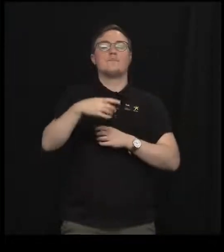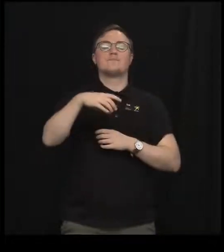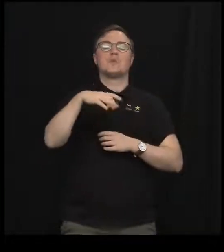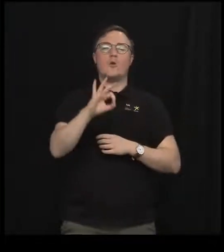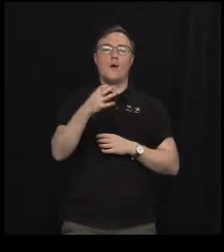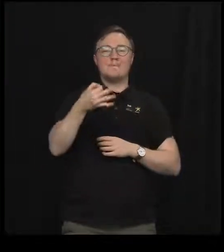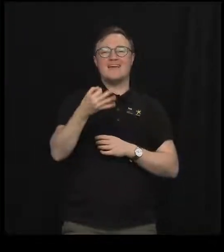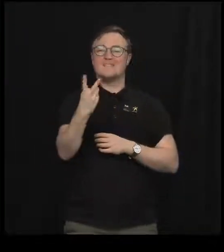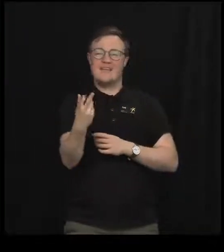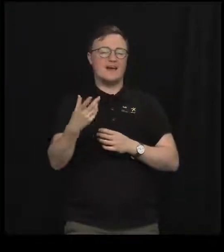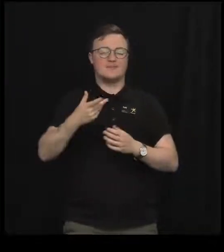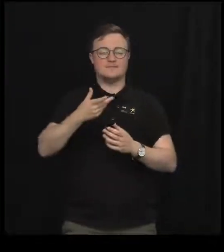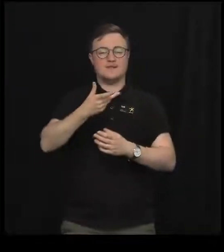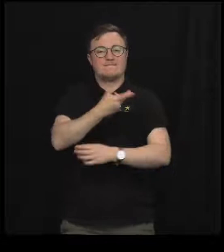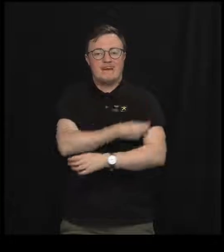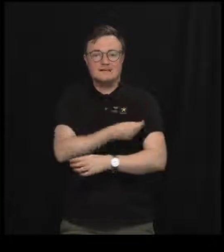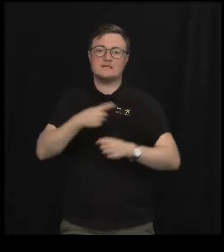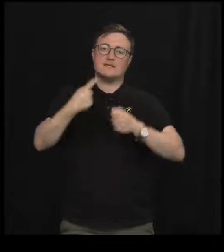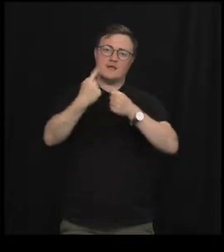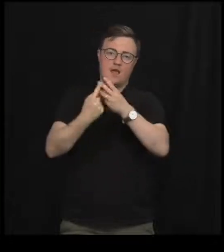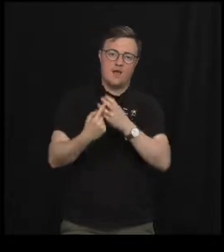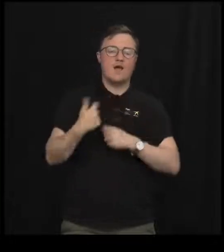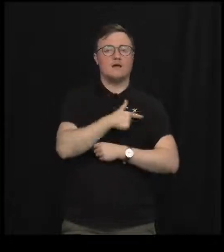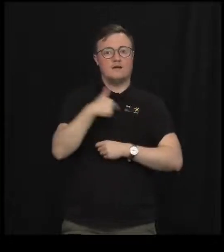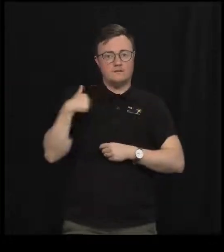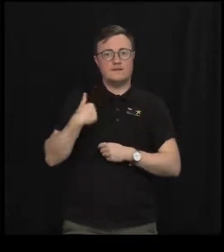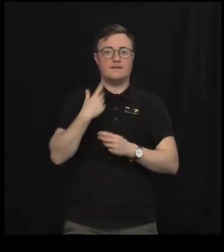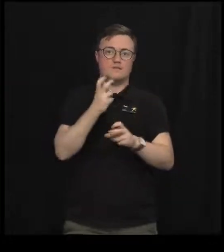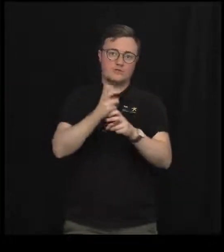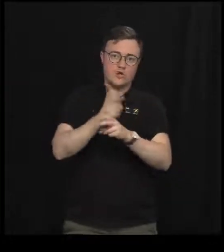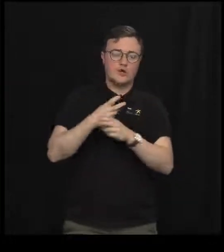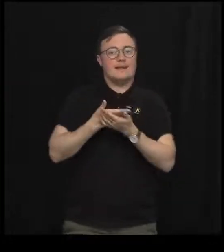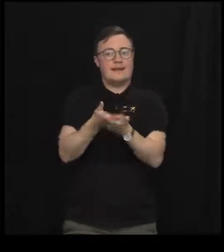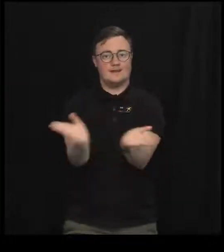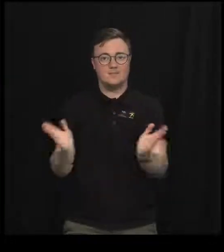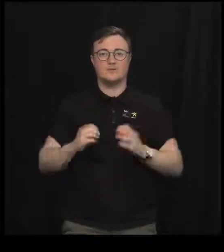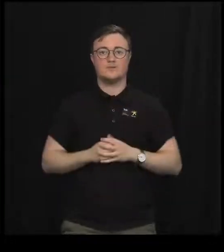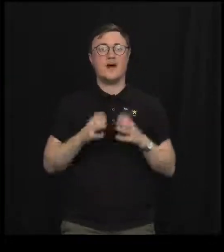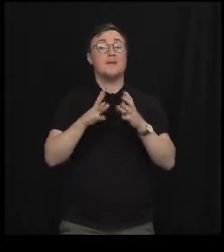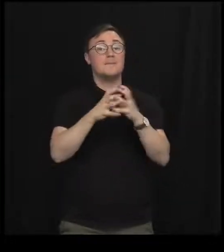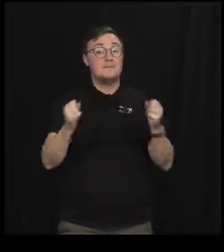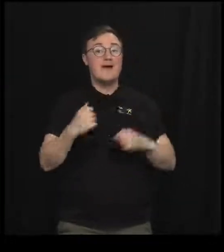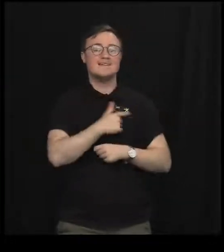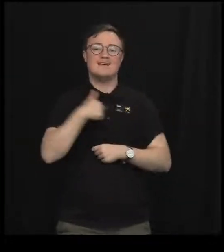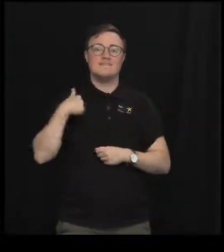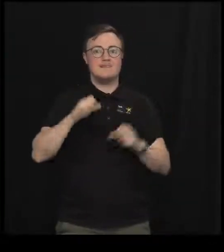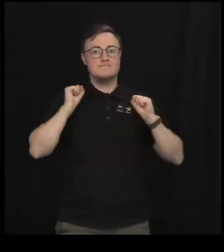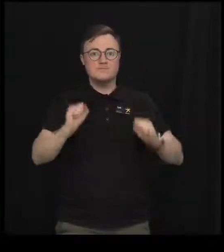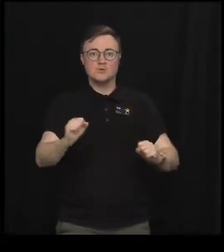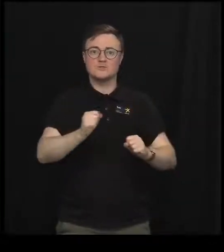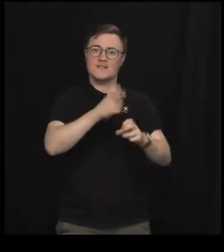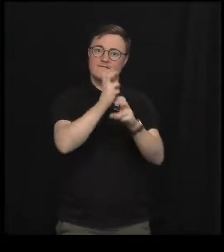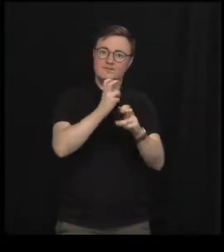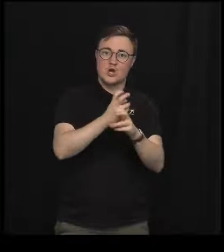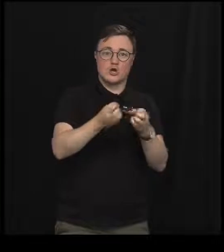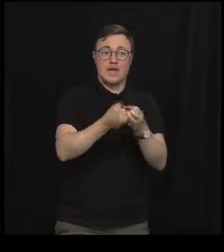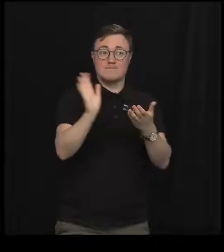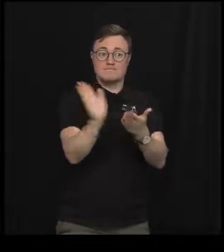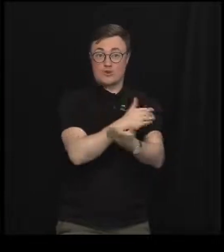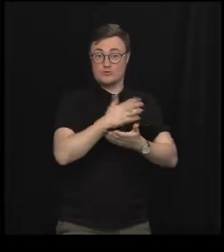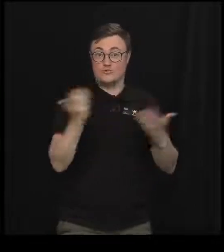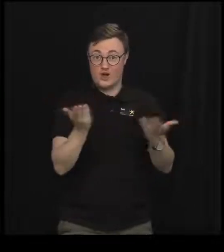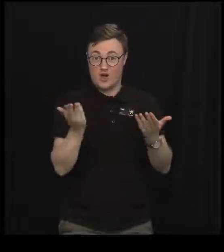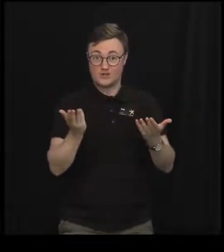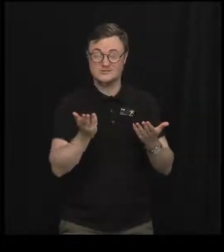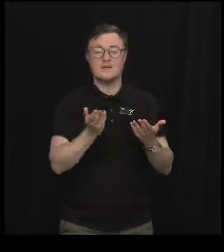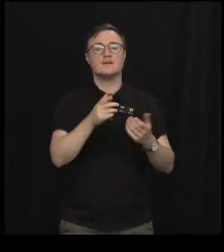go beyond what we were doing before. We're also trying to understand how do we crack that nut of vaccine resistance, which is really